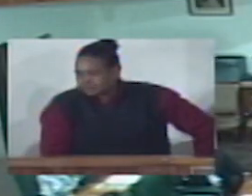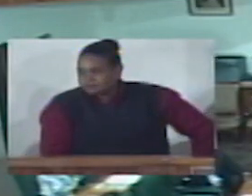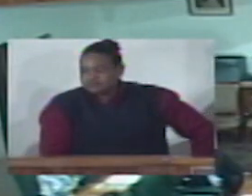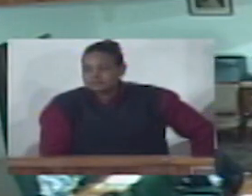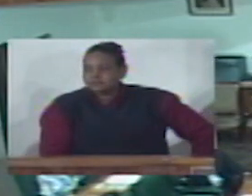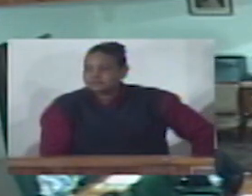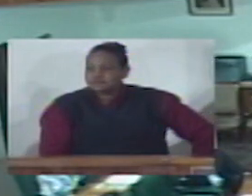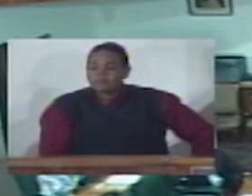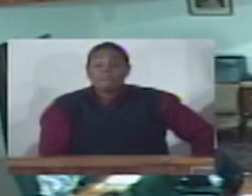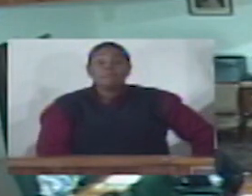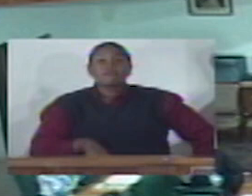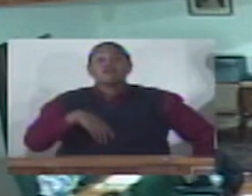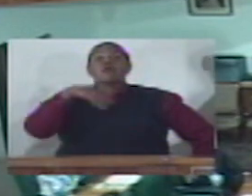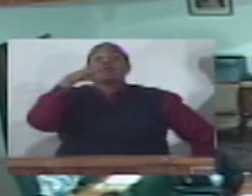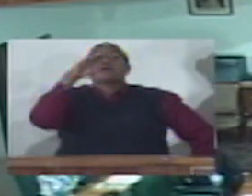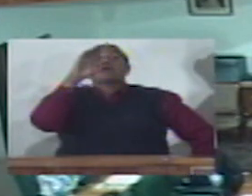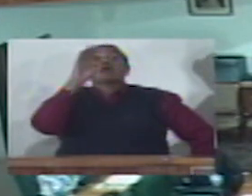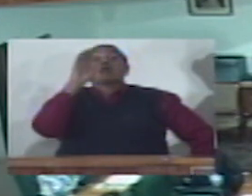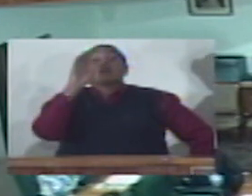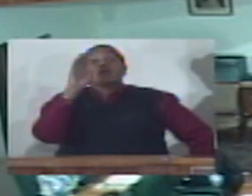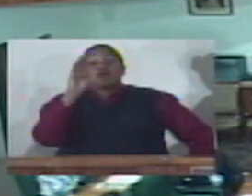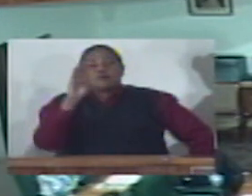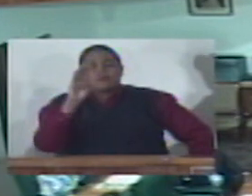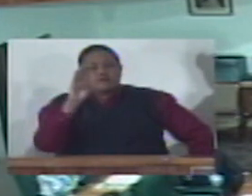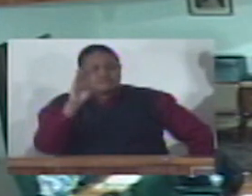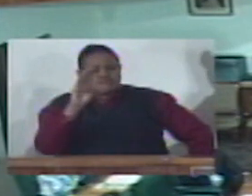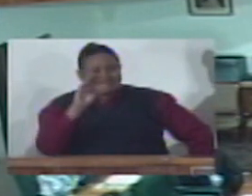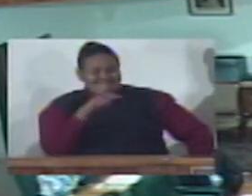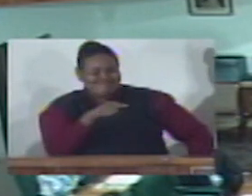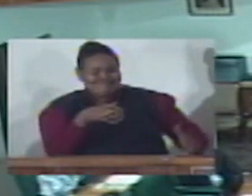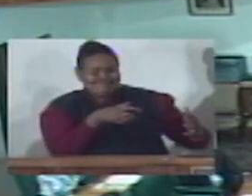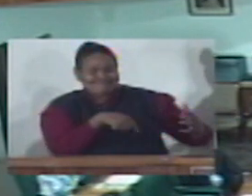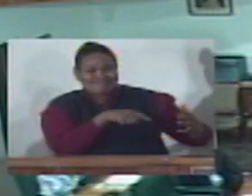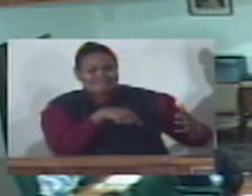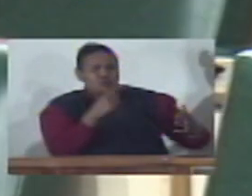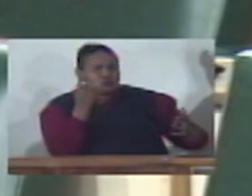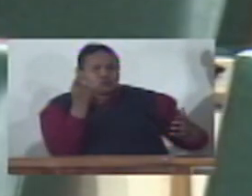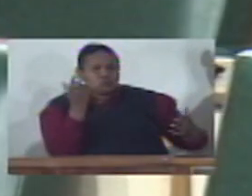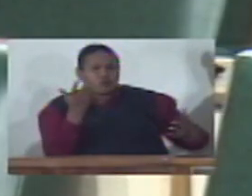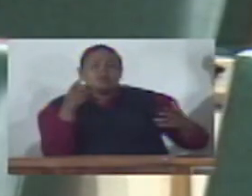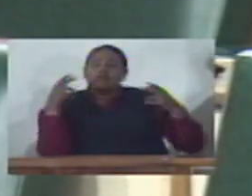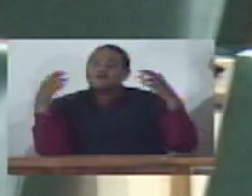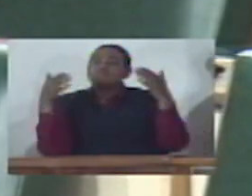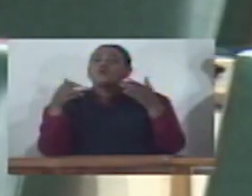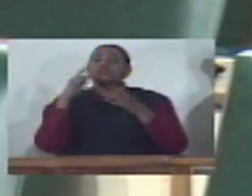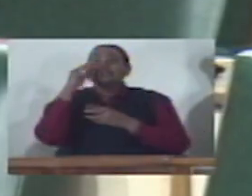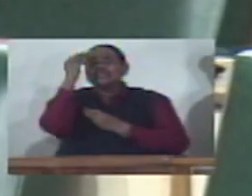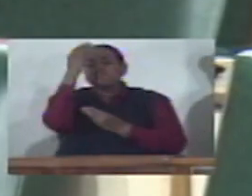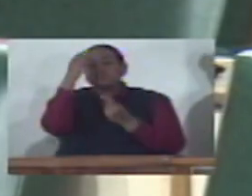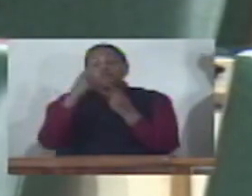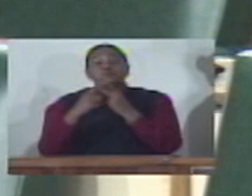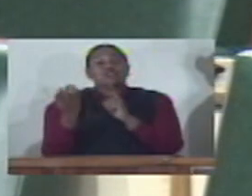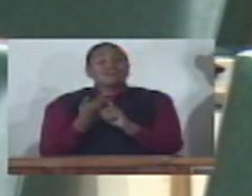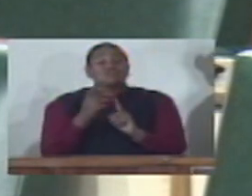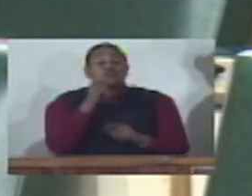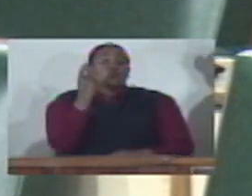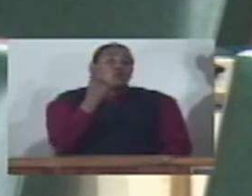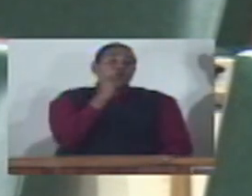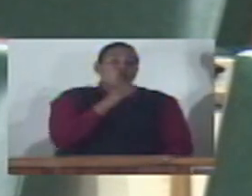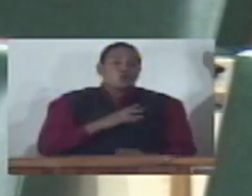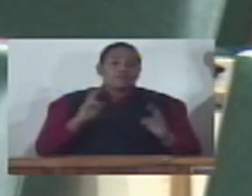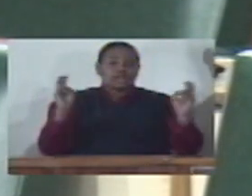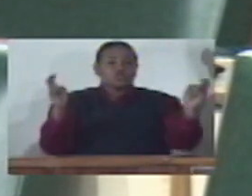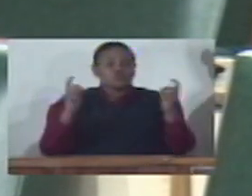Minister of Culture, Gender, Entertainment and Sport was speaking during Tuesday's sitting of Parliament. She informed the lower house that several